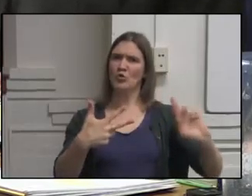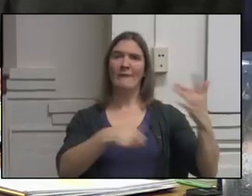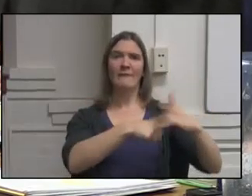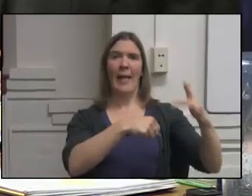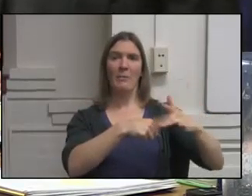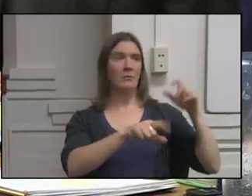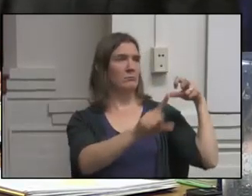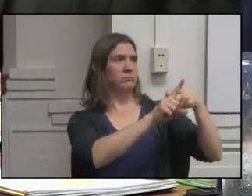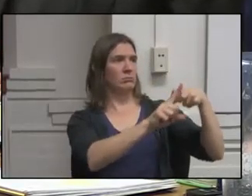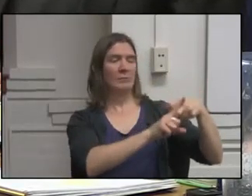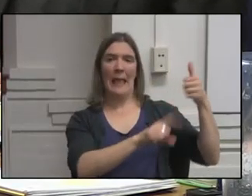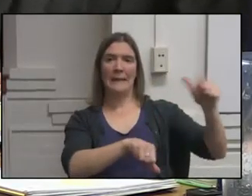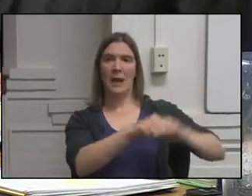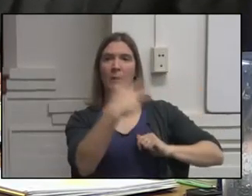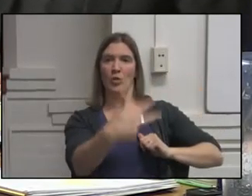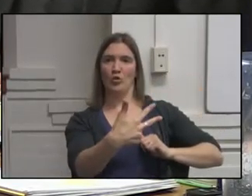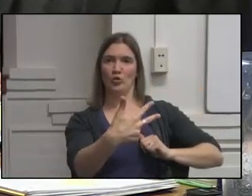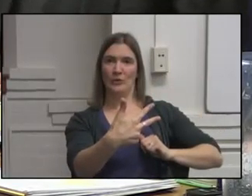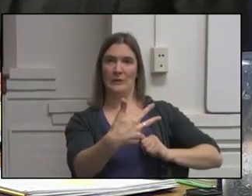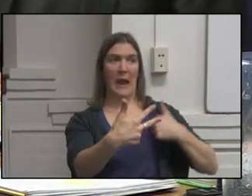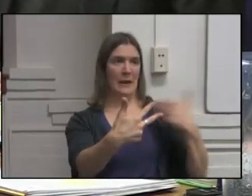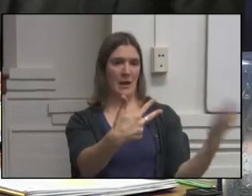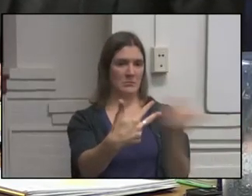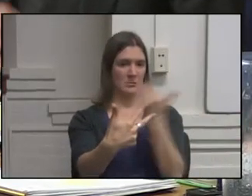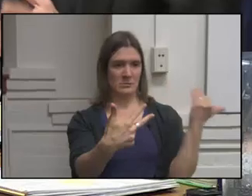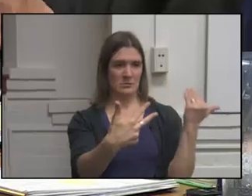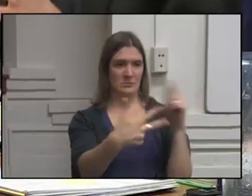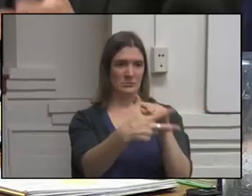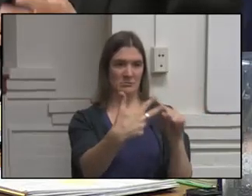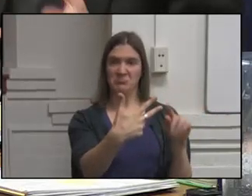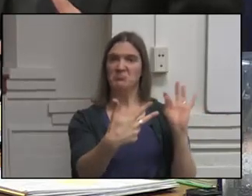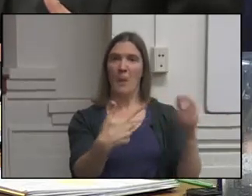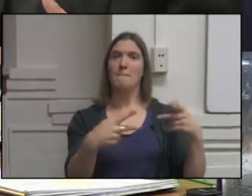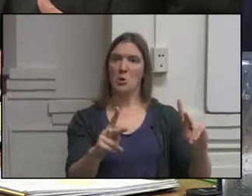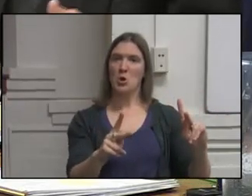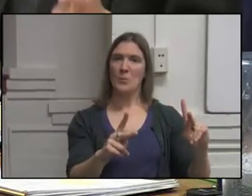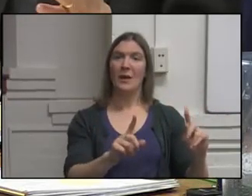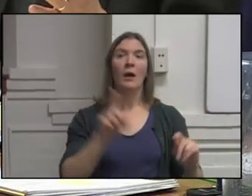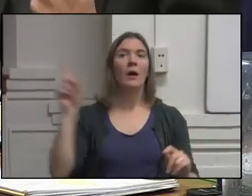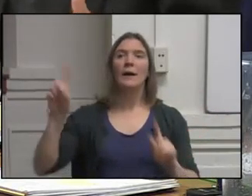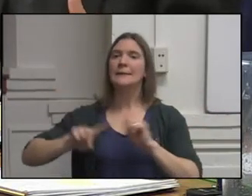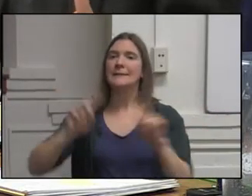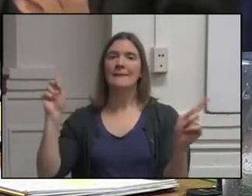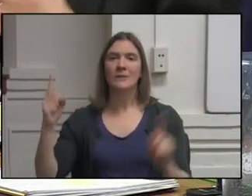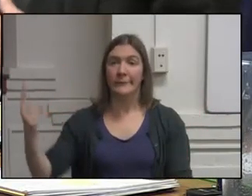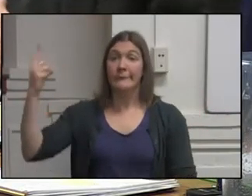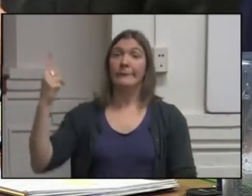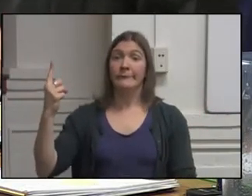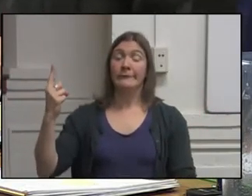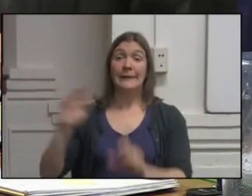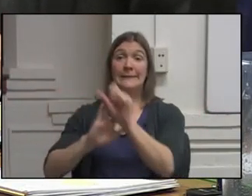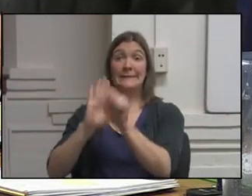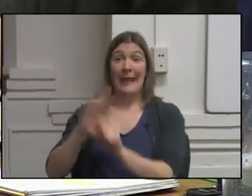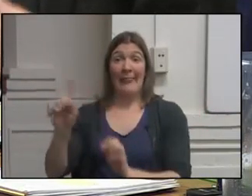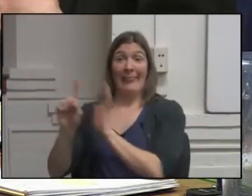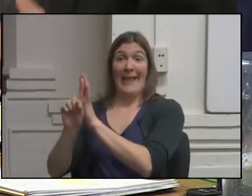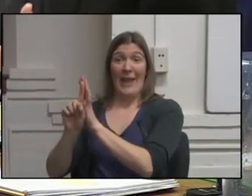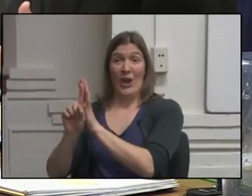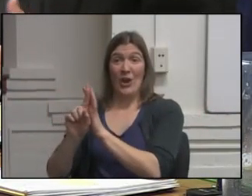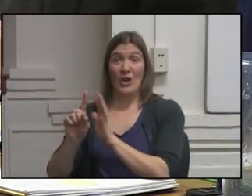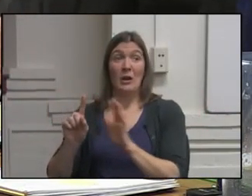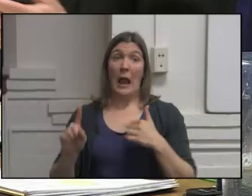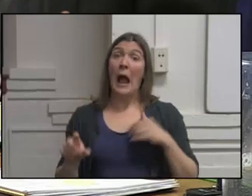available to us to bid among those three pre-approved firms each time we have a piece of work like this. By a prior action of the select